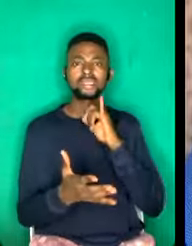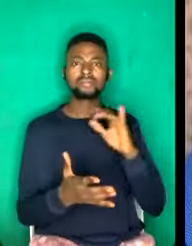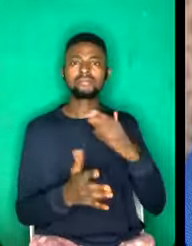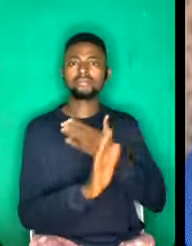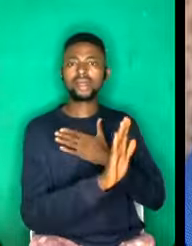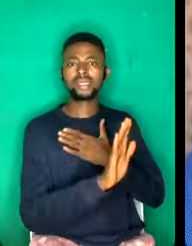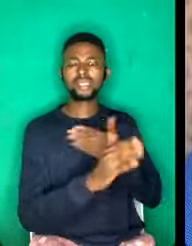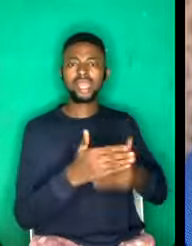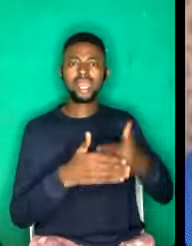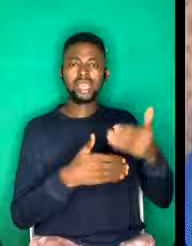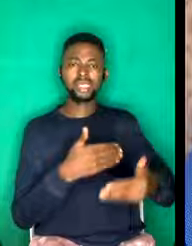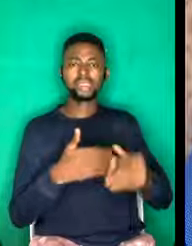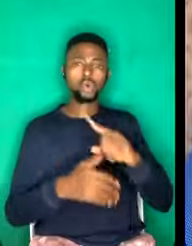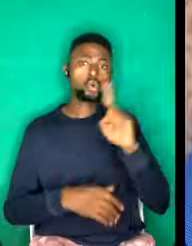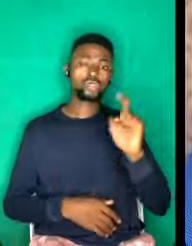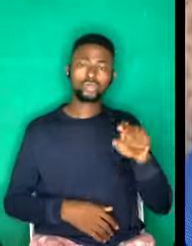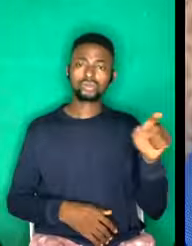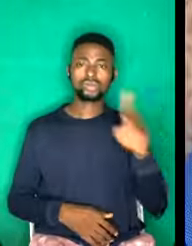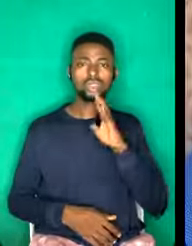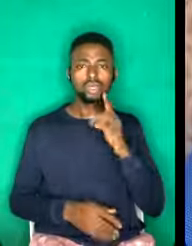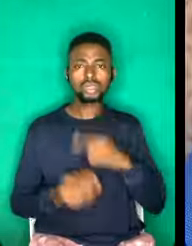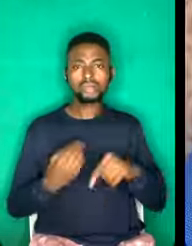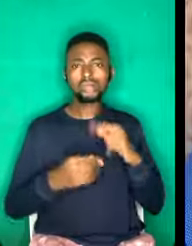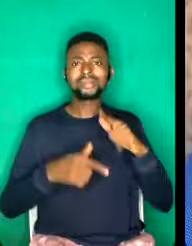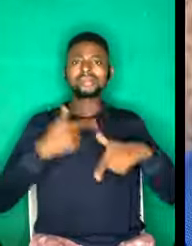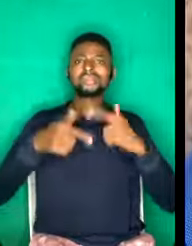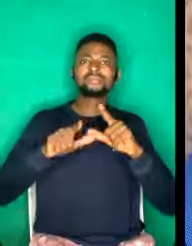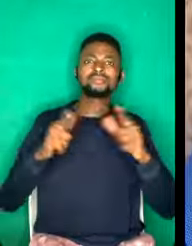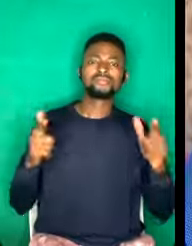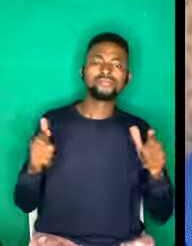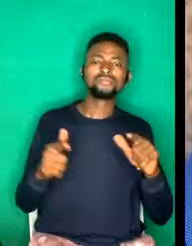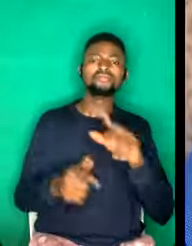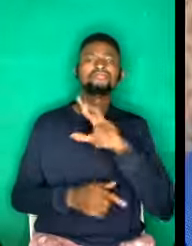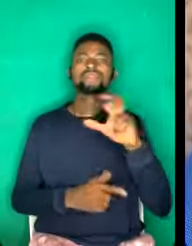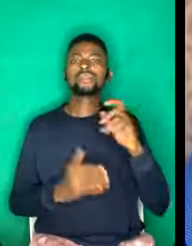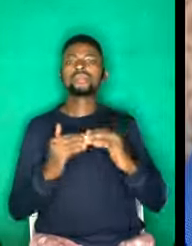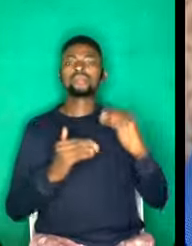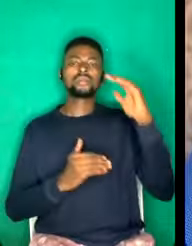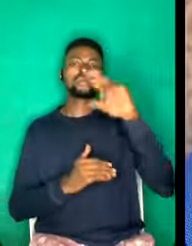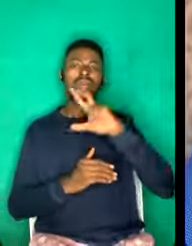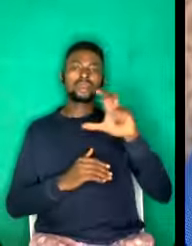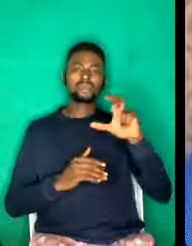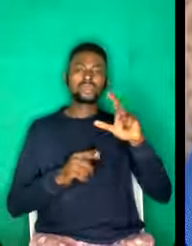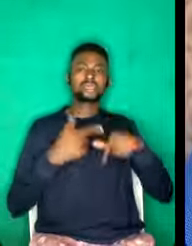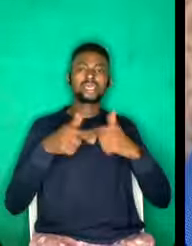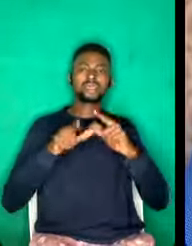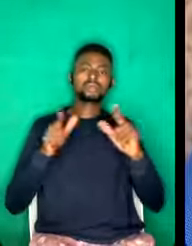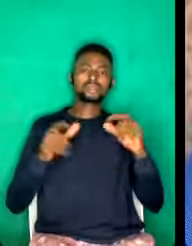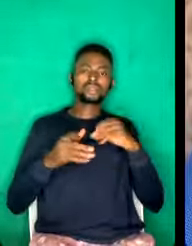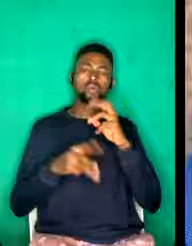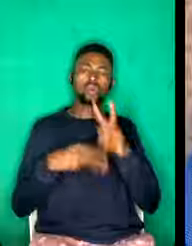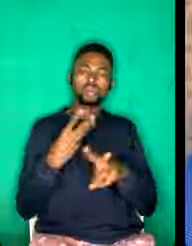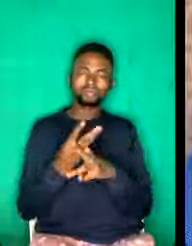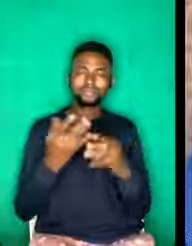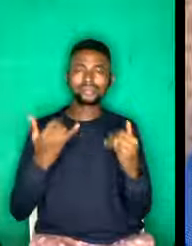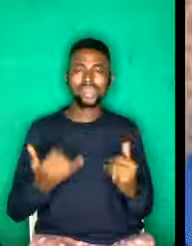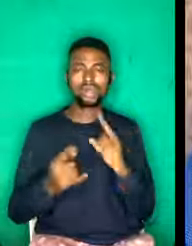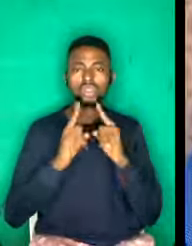about sign language, 300 sign languages. Now, talking about sign